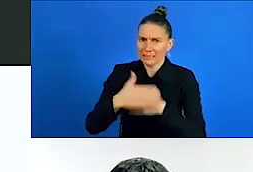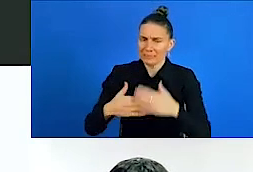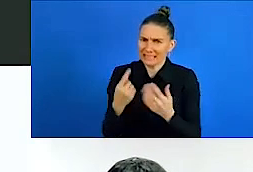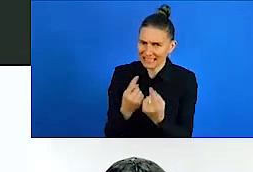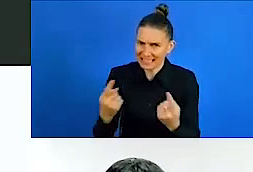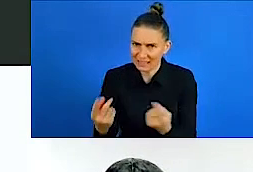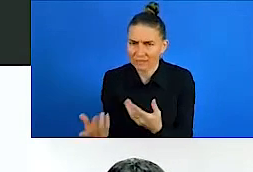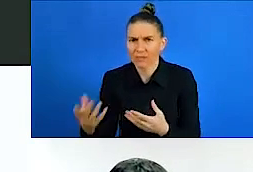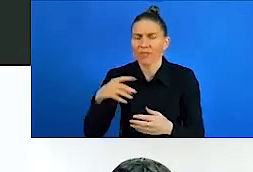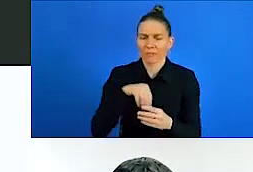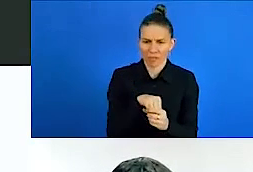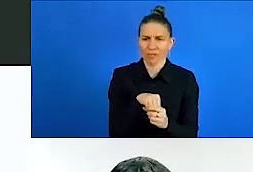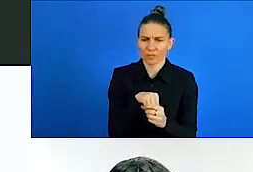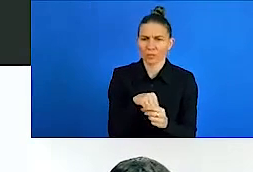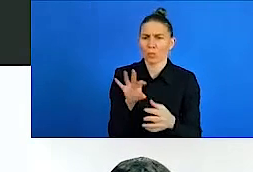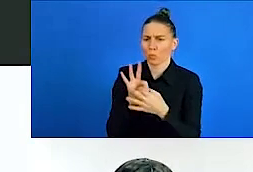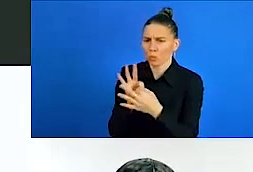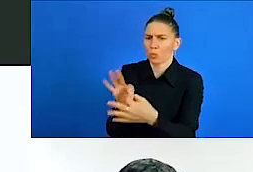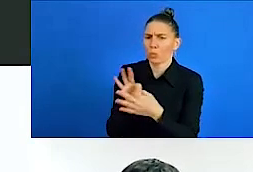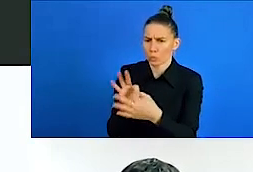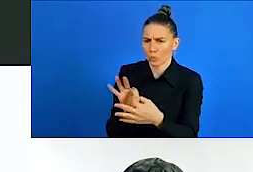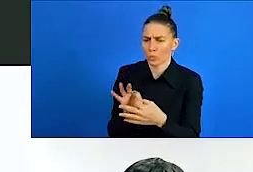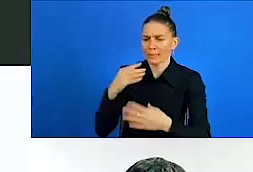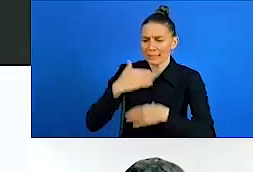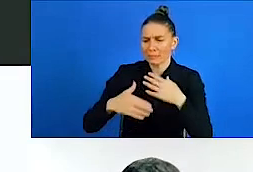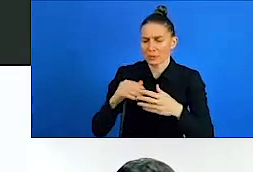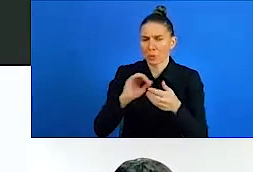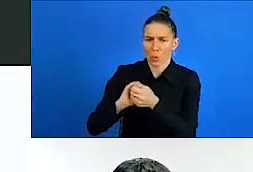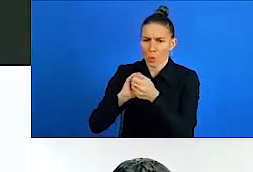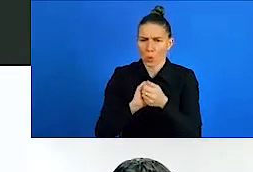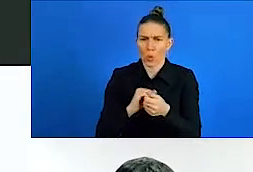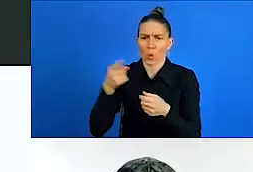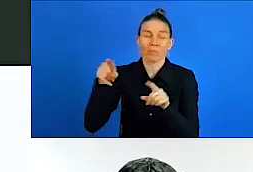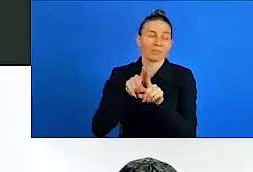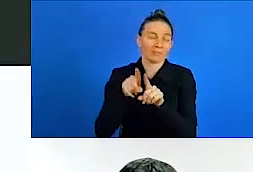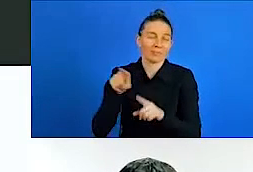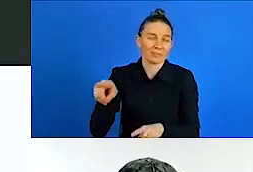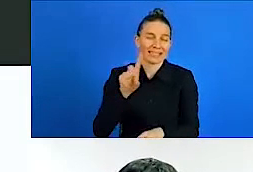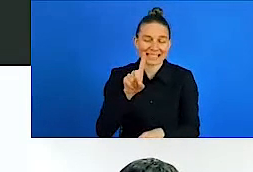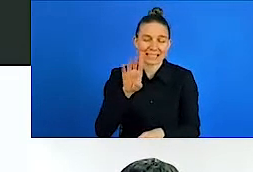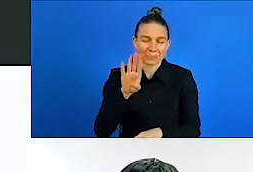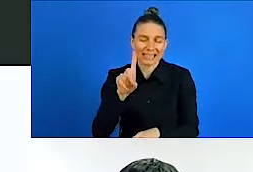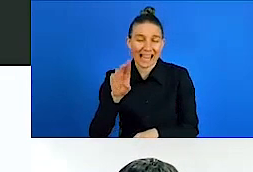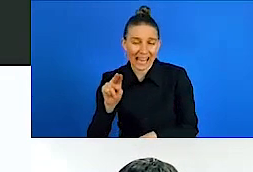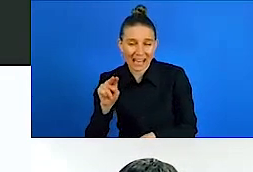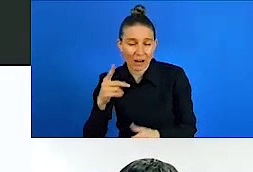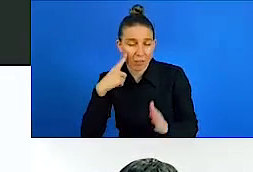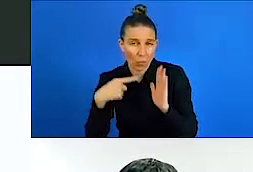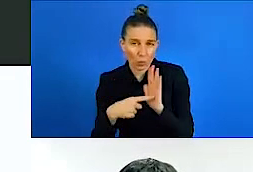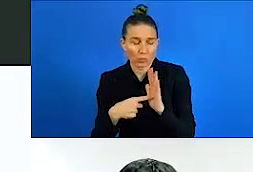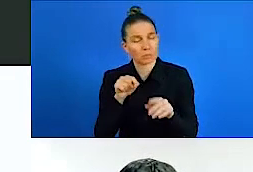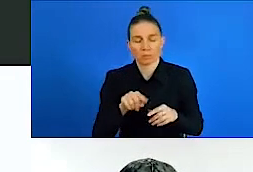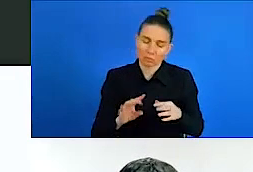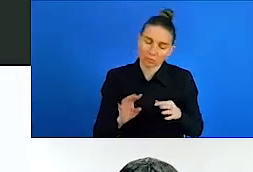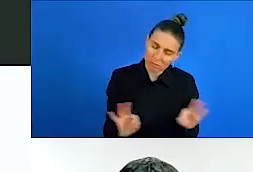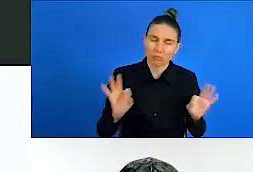I think the working with the disability organizations such as BBDN, it will be definitely a very important first step, but there